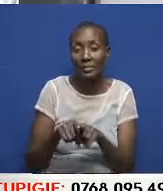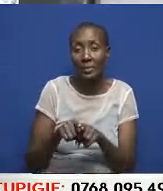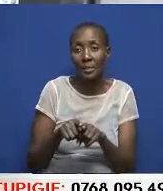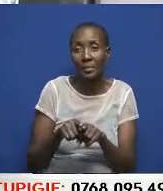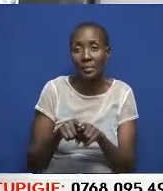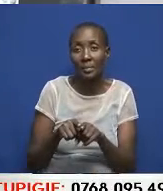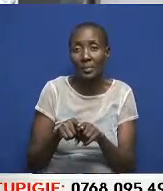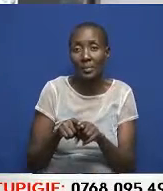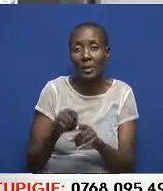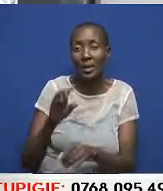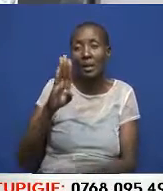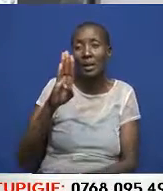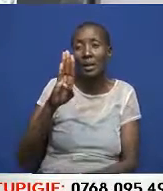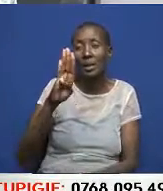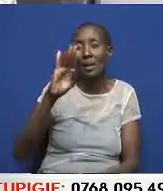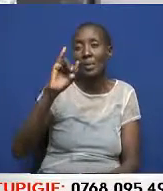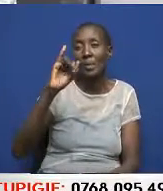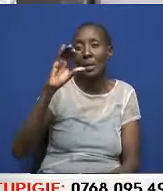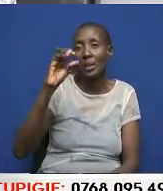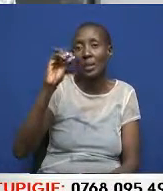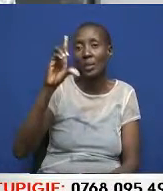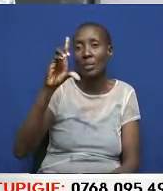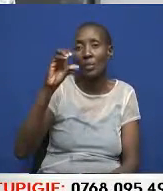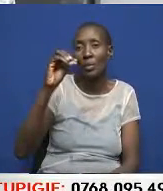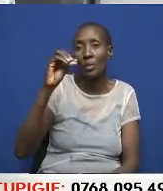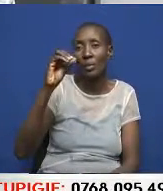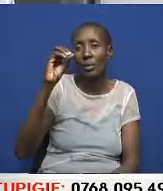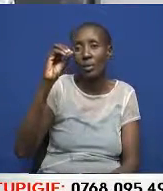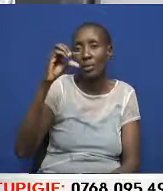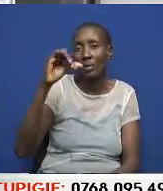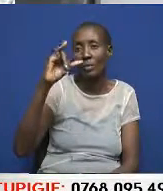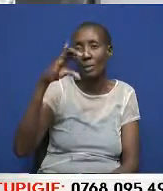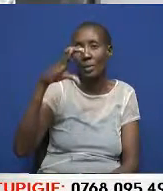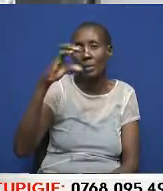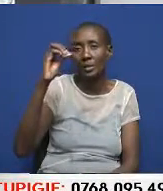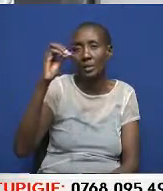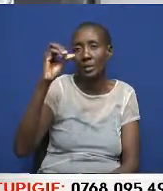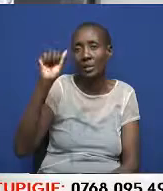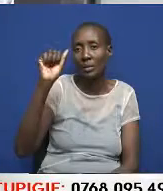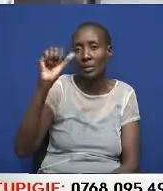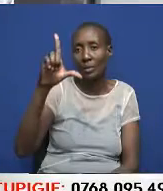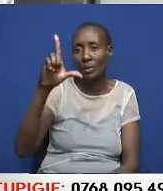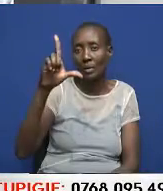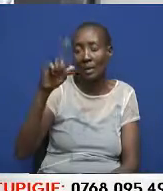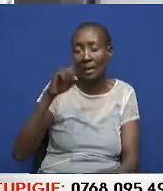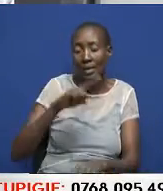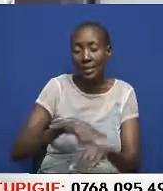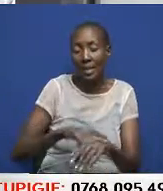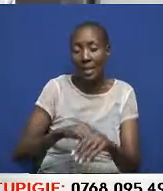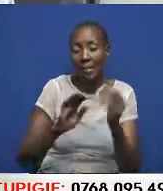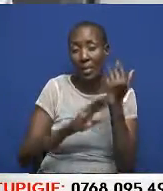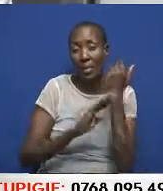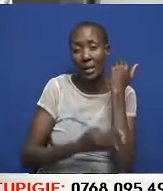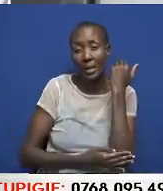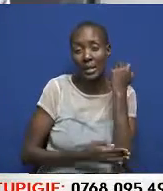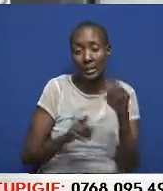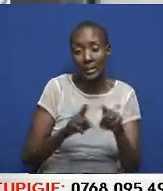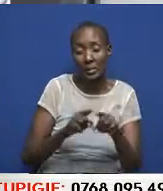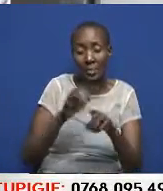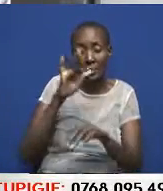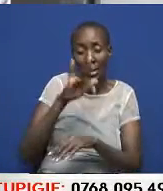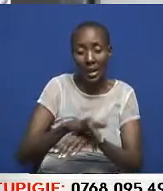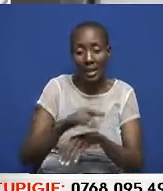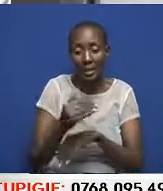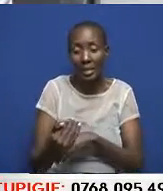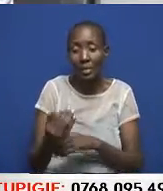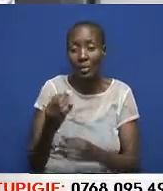the biological, like what happens during pregnancy and in your early childhood. If there's any illness your mother